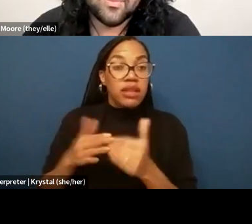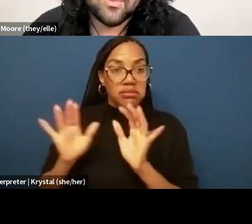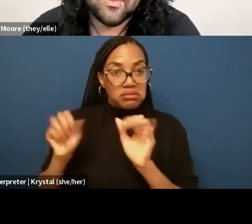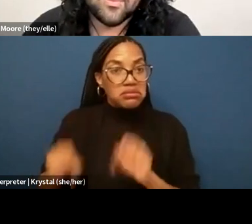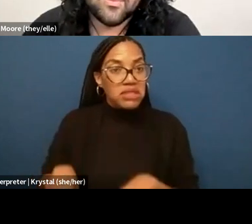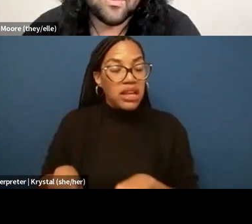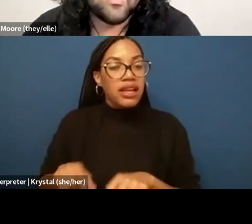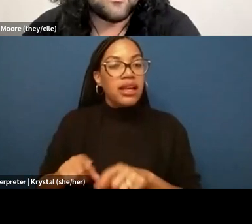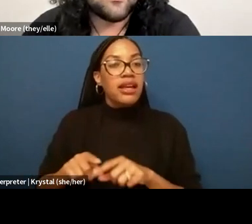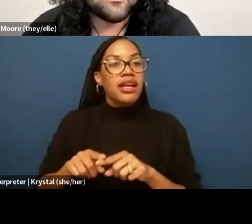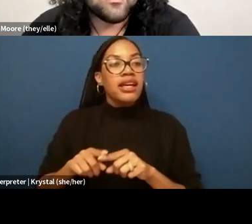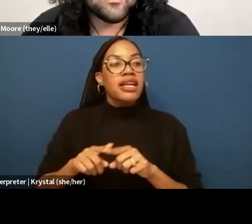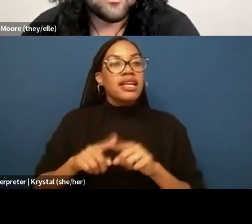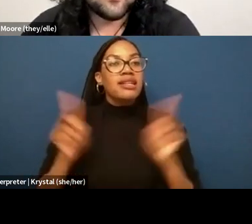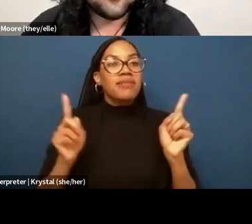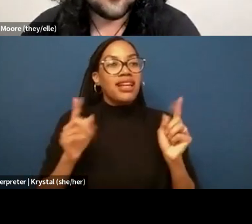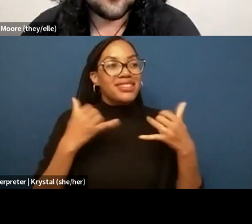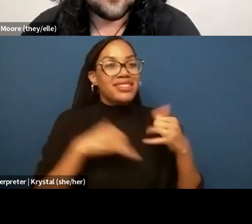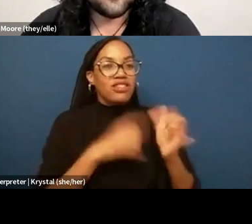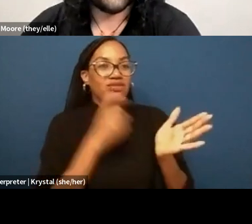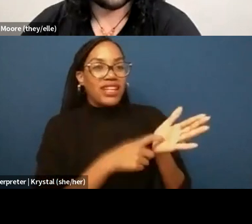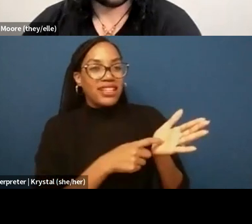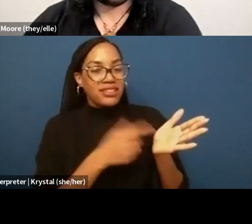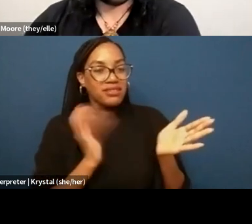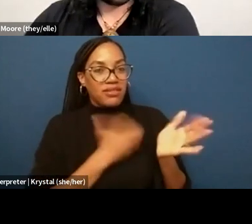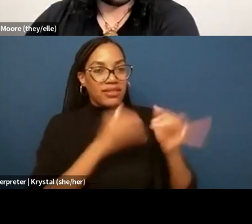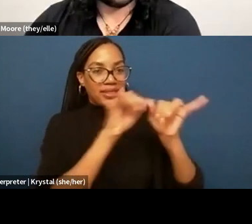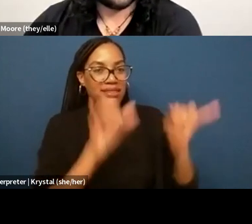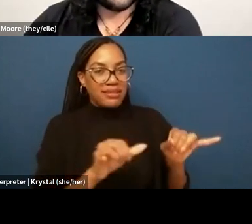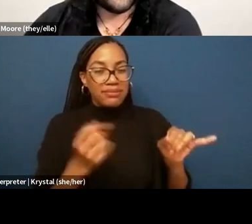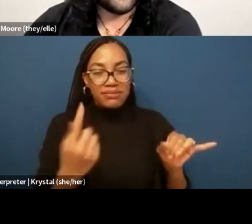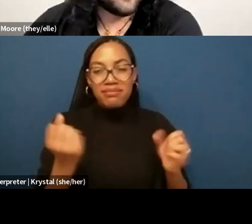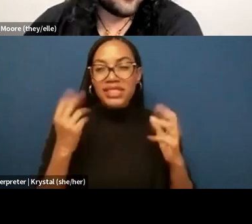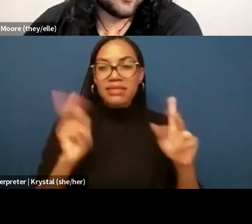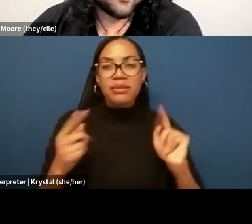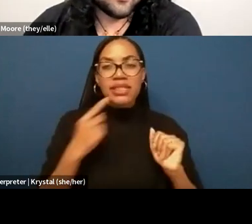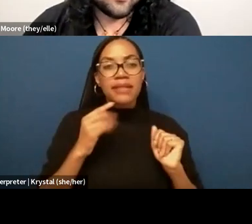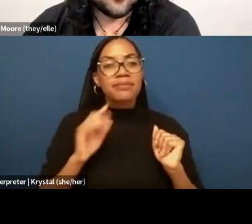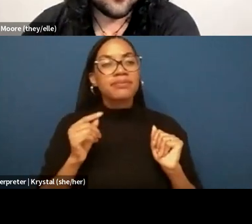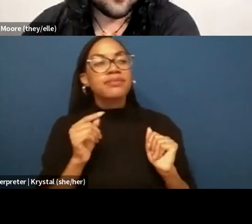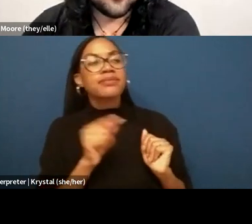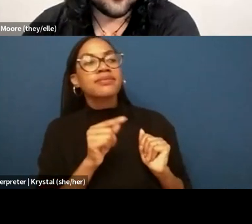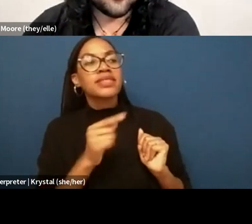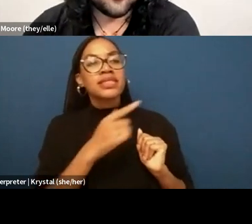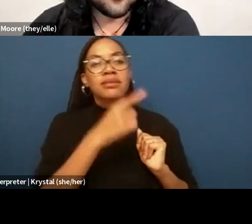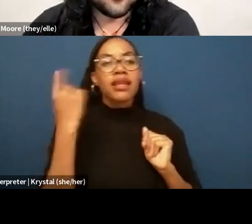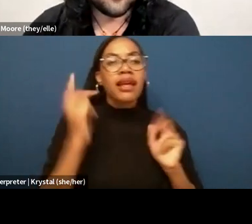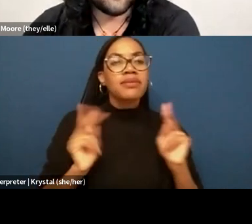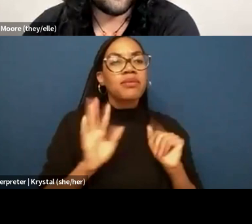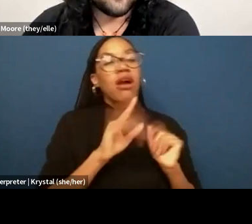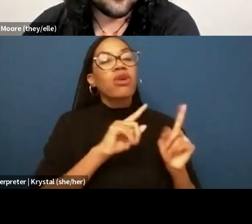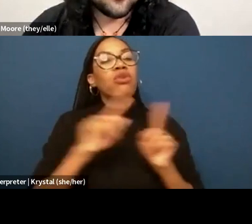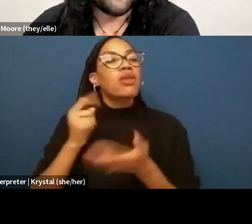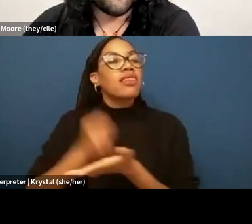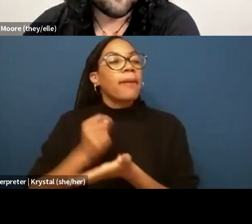approach, as opposed to the approach I've seen a lot of people do with Black mental health, with Black folks, is just like, you know, everything's great, you know, like you just go to get a therapist and it's going to solve